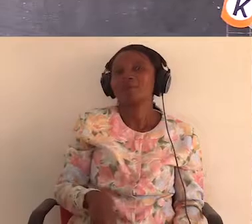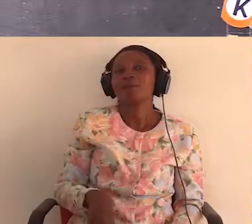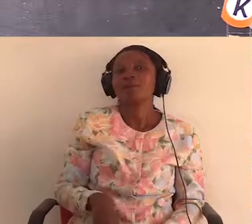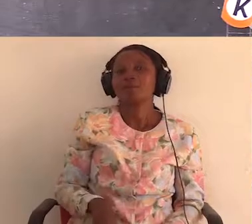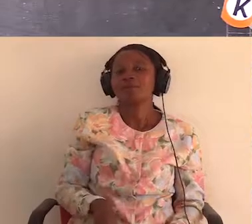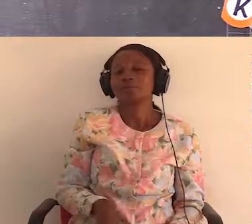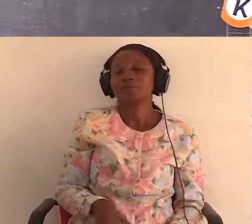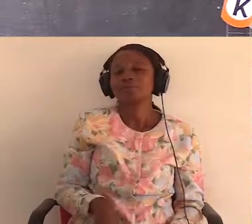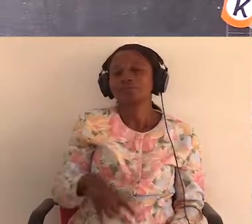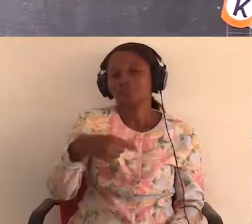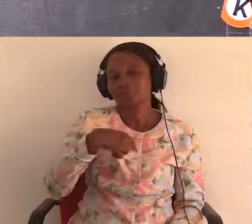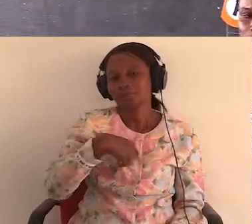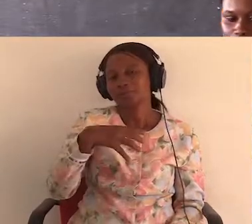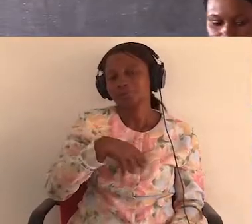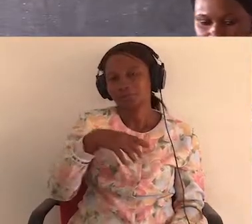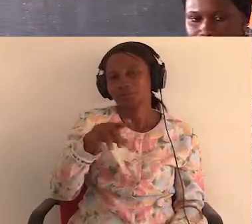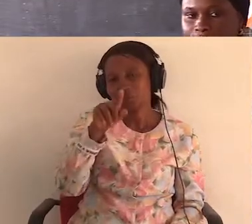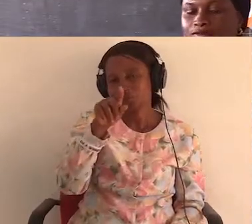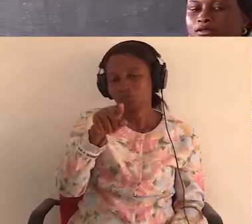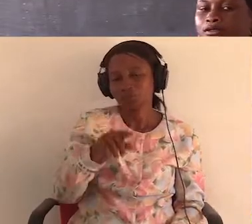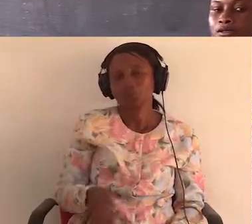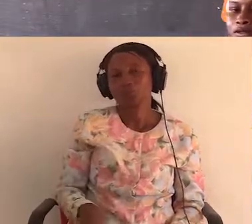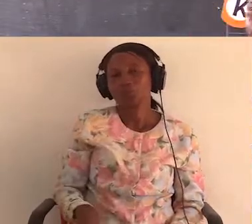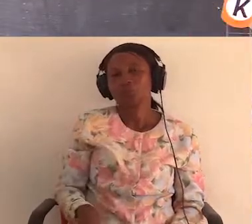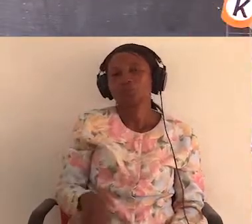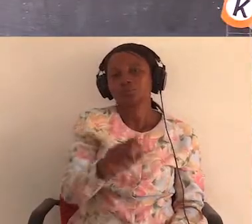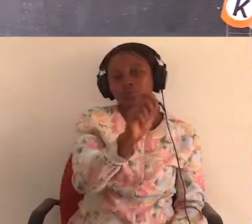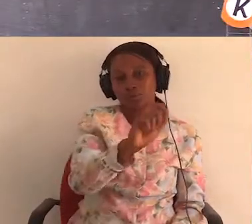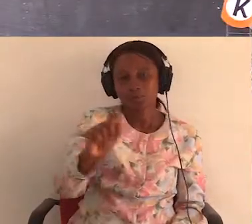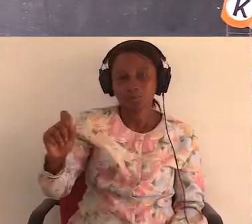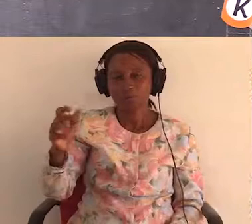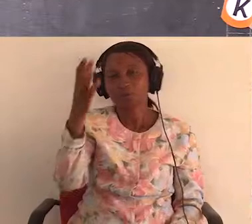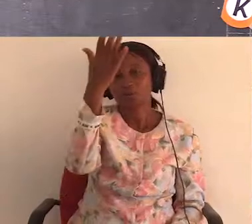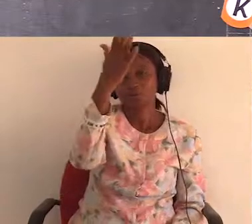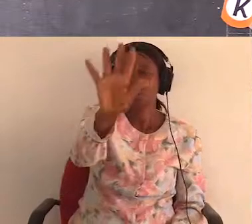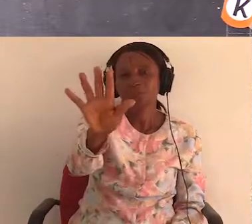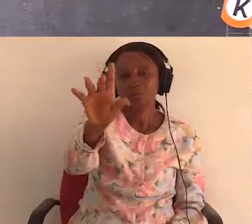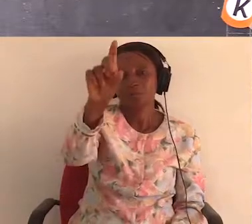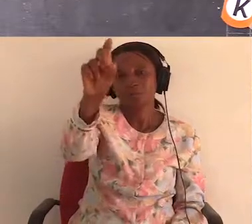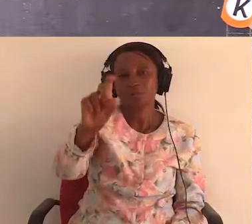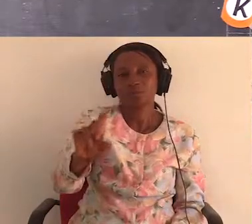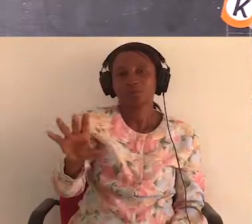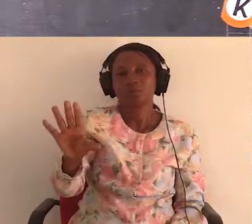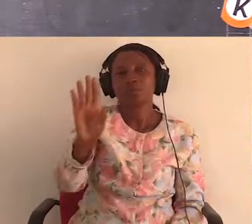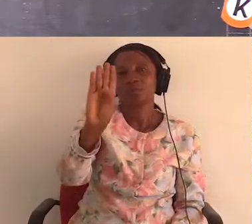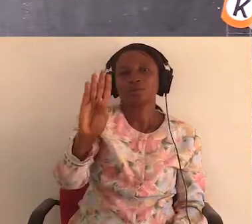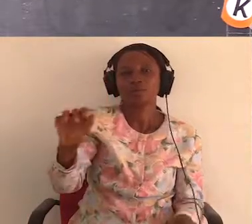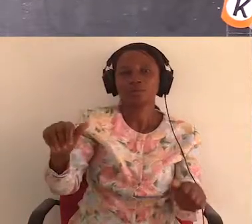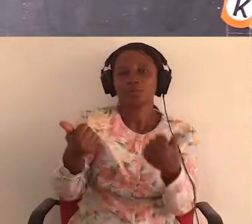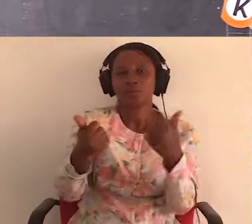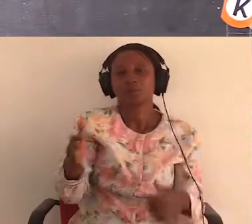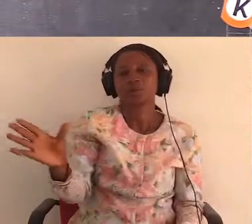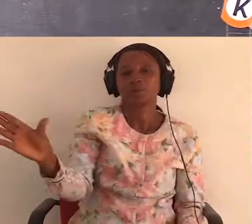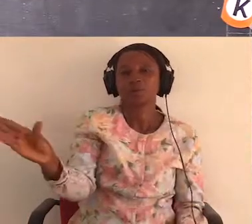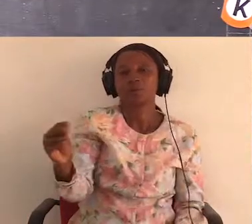listening. I want you to write me 10 words that begin with the